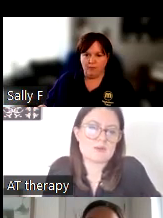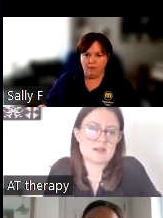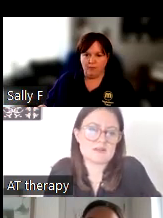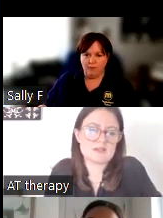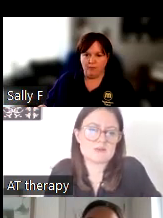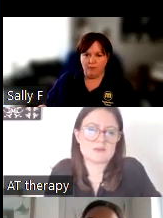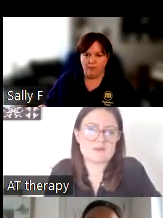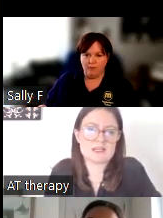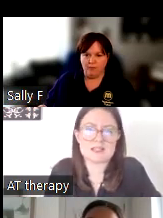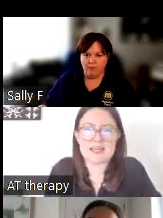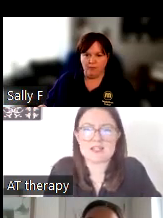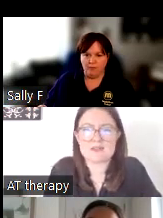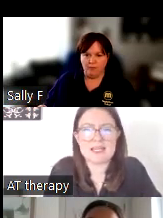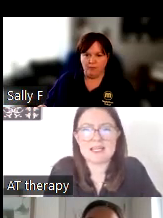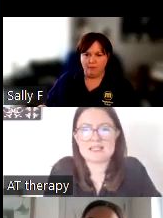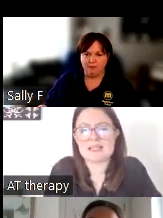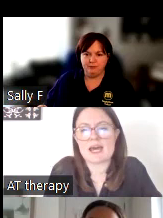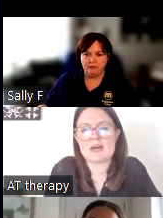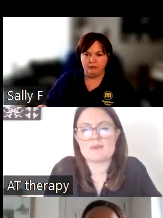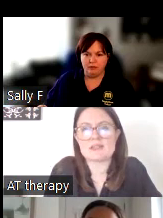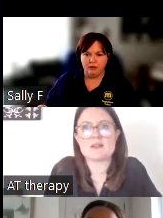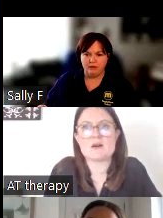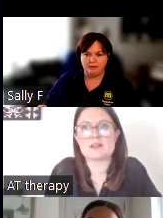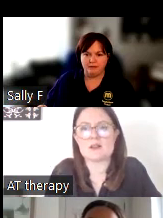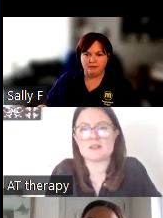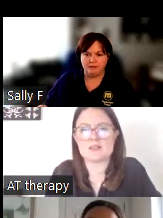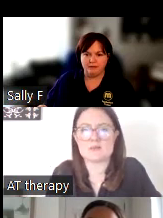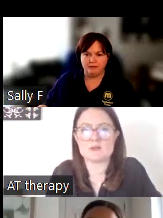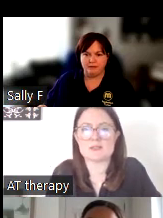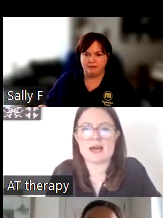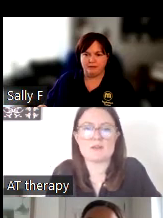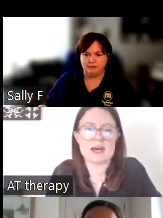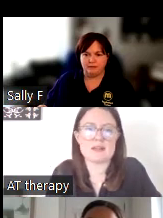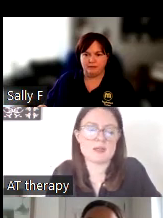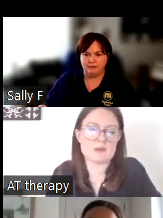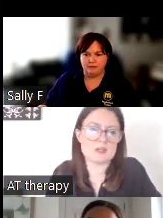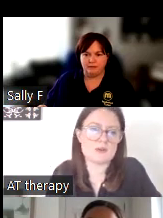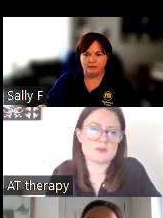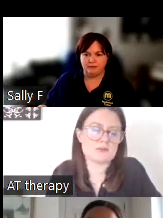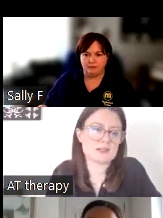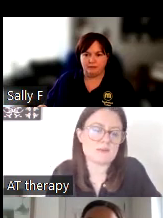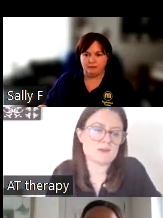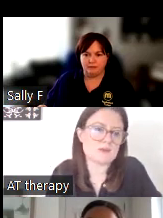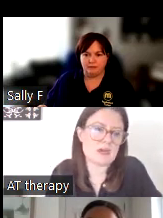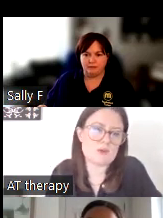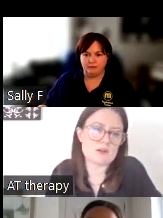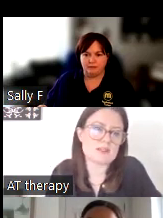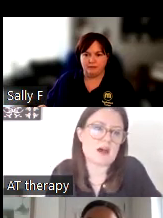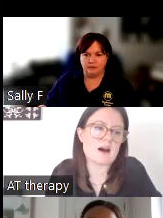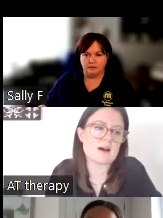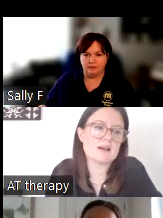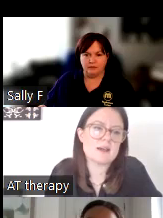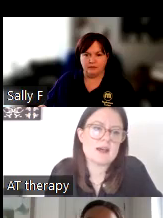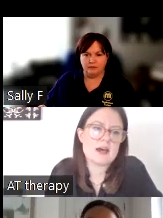you work with someone with special educational needs. There's lots and lots of symbols out there that people use. For example, the main